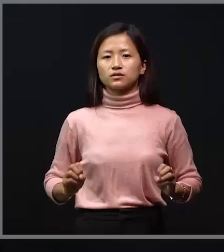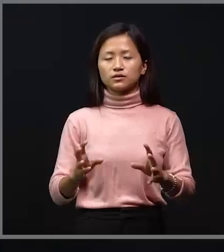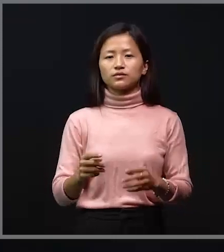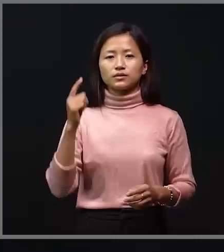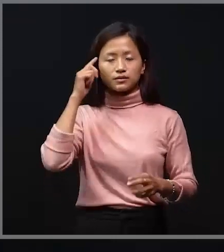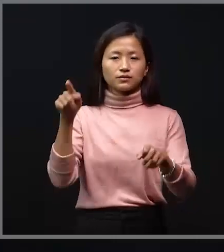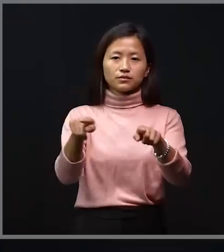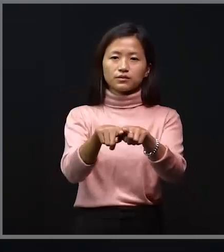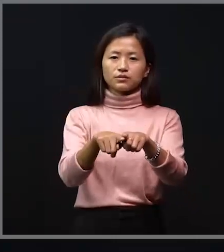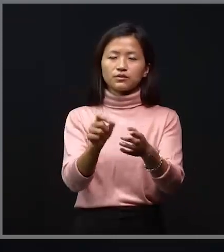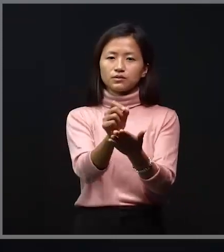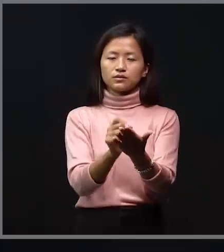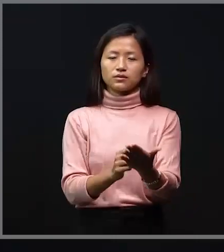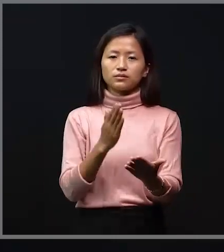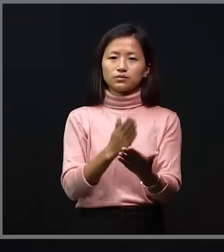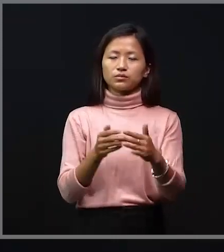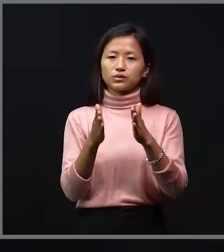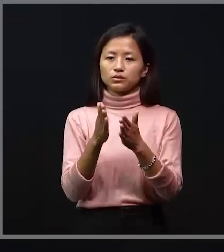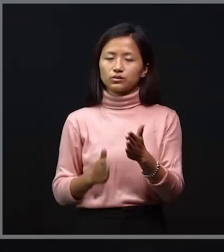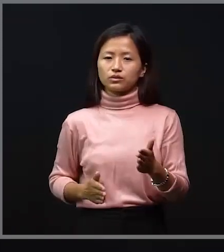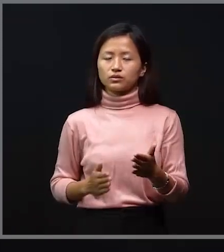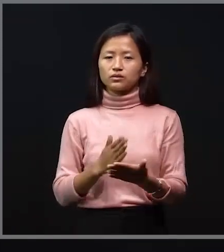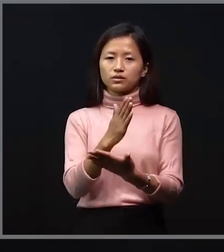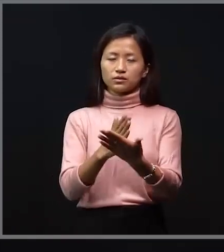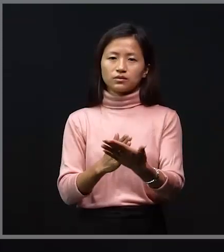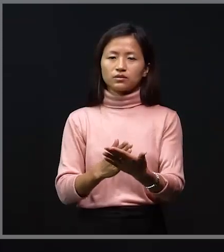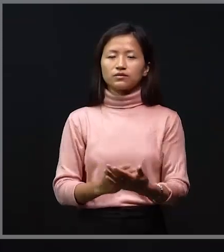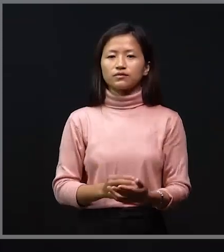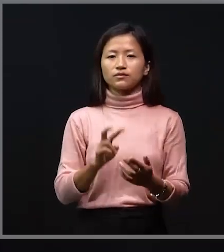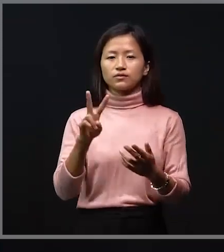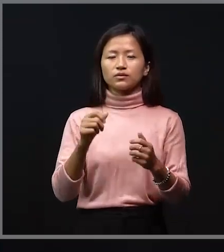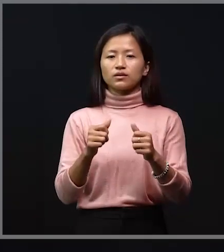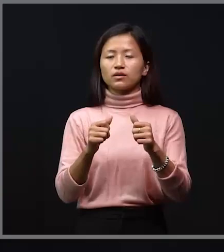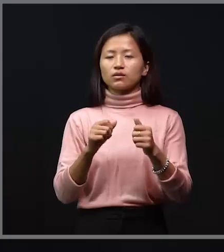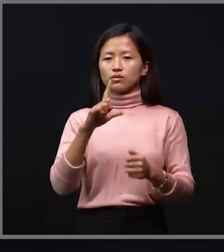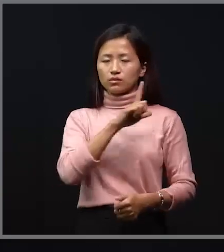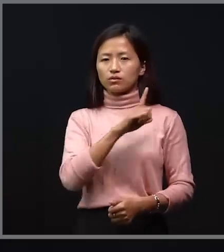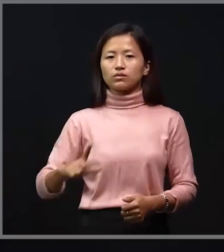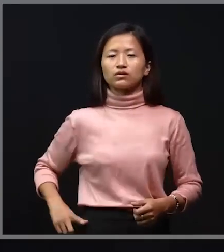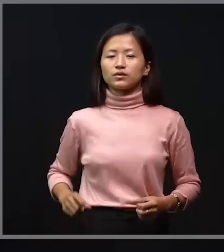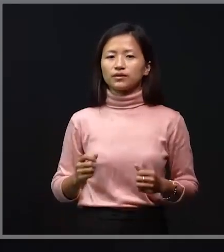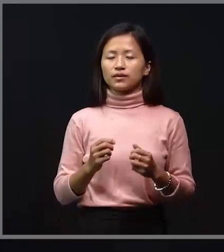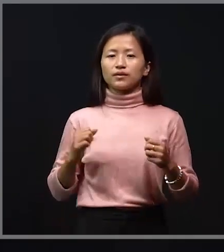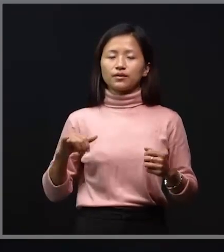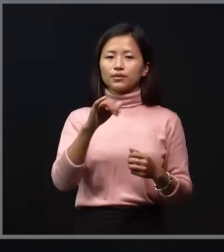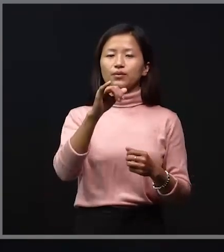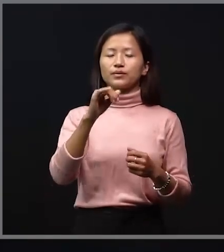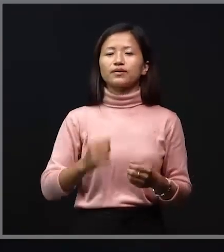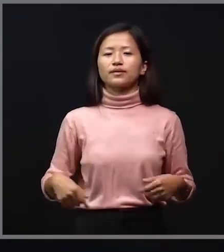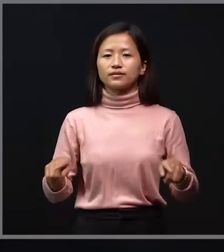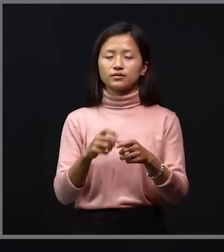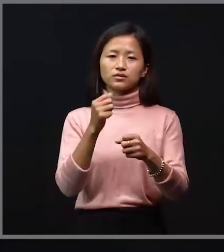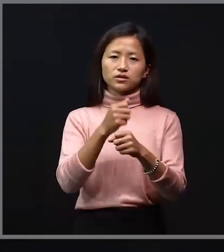agreement that was signed between the Viceroy of India, that is Lord Irwin, and Gandhi, which we call it as